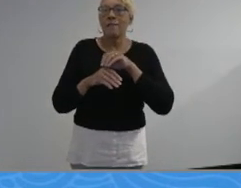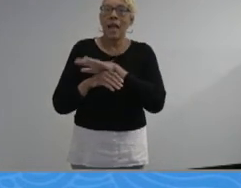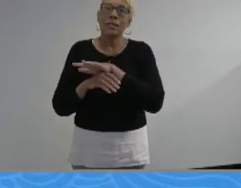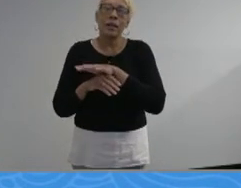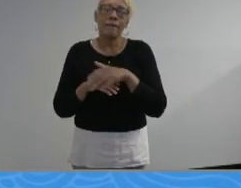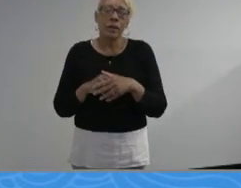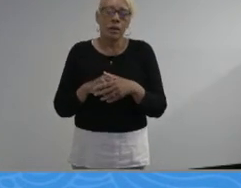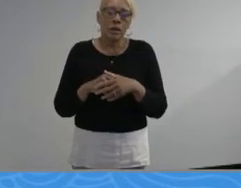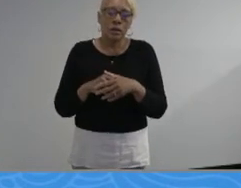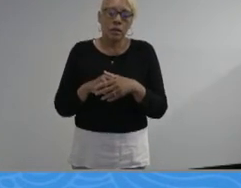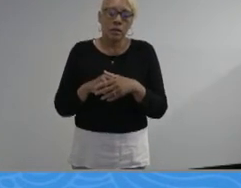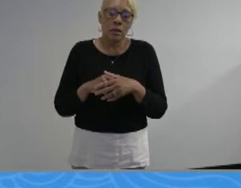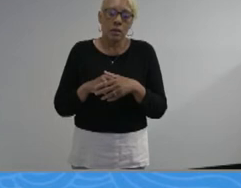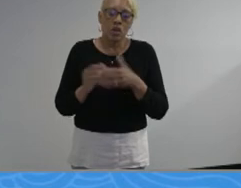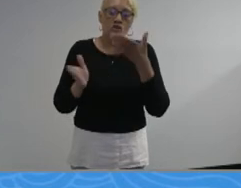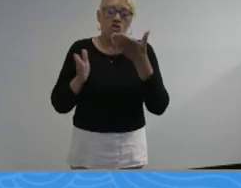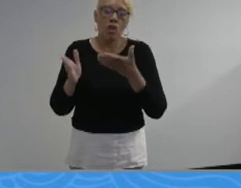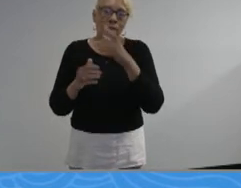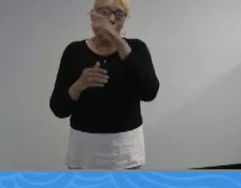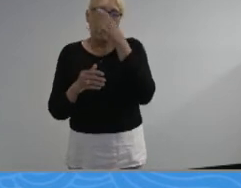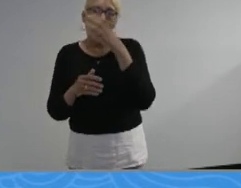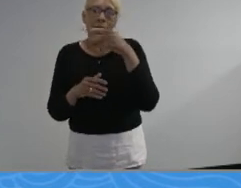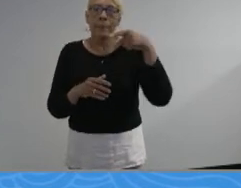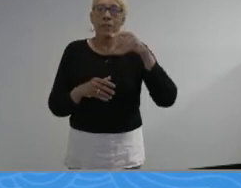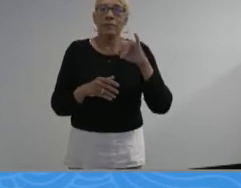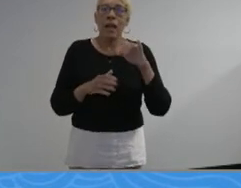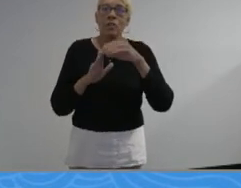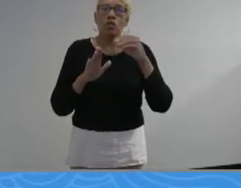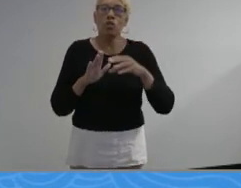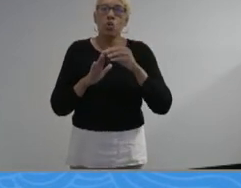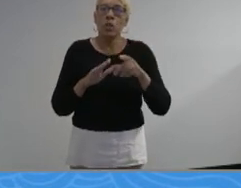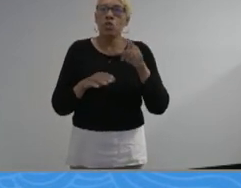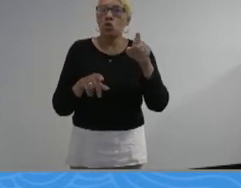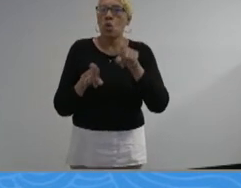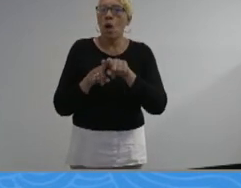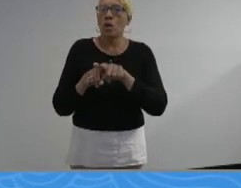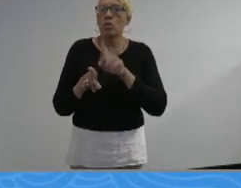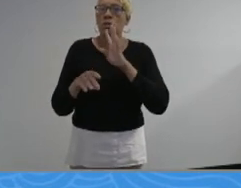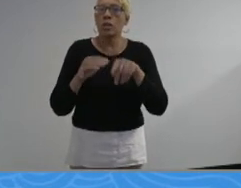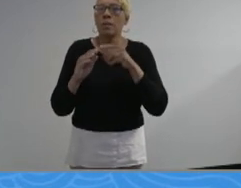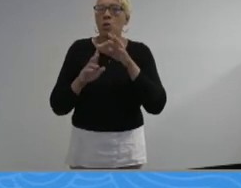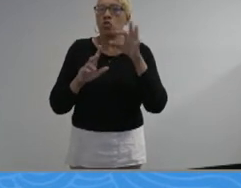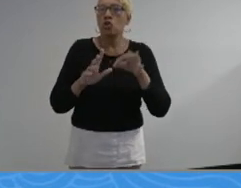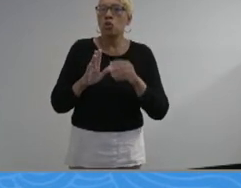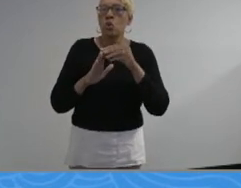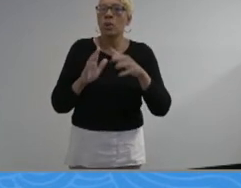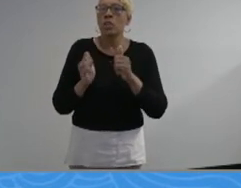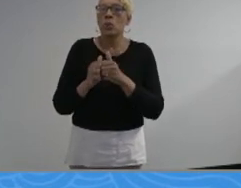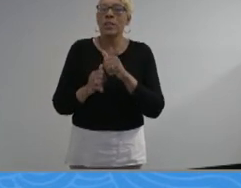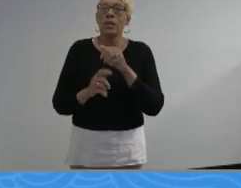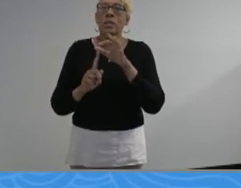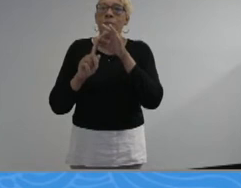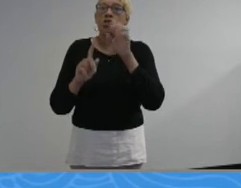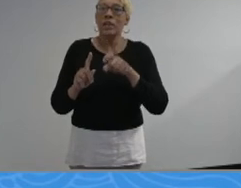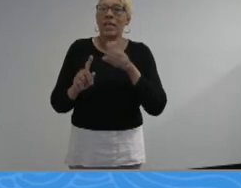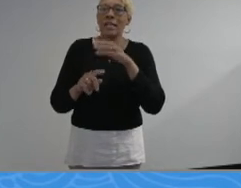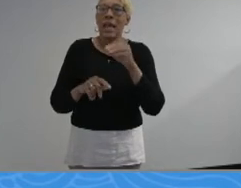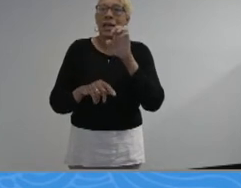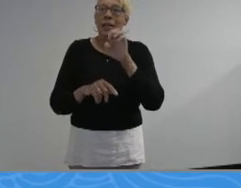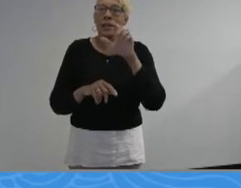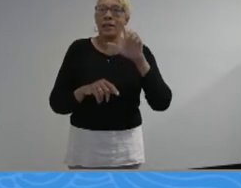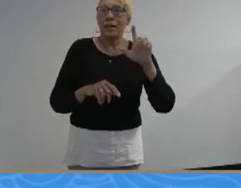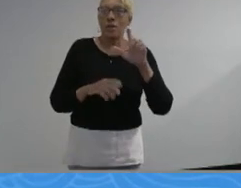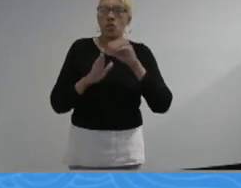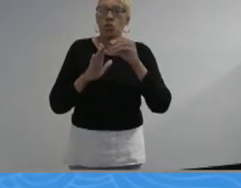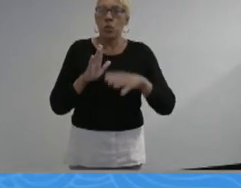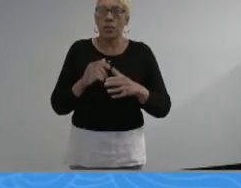serving Black Pacific Islander students, and then you also mentioned students with special needs and English learners. Do you have